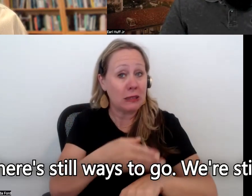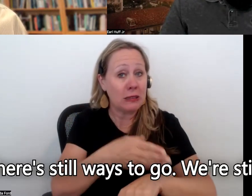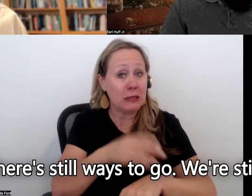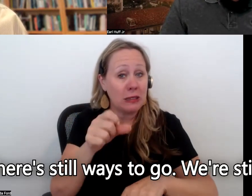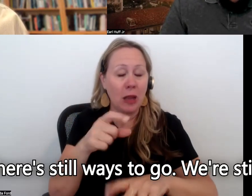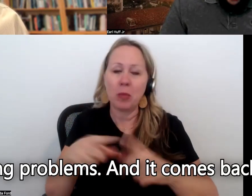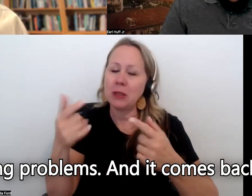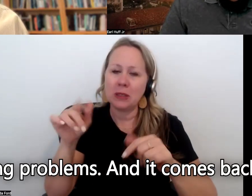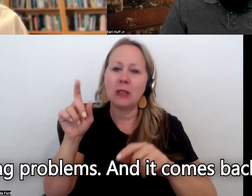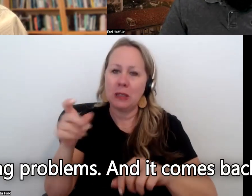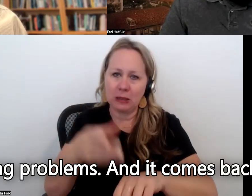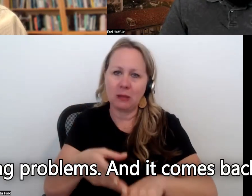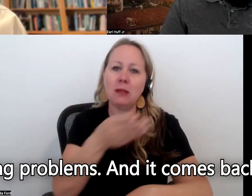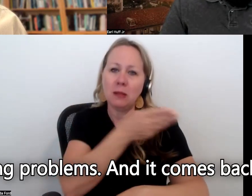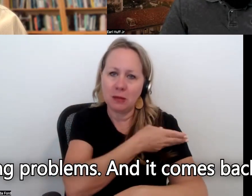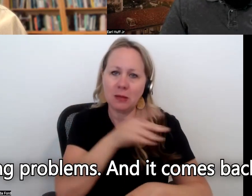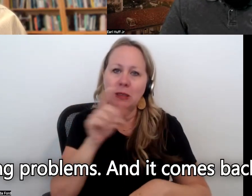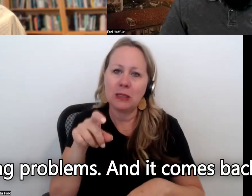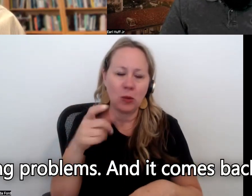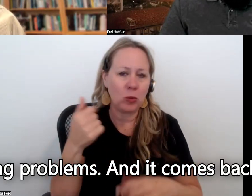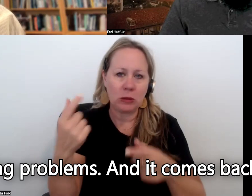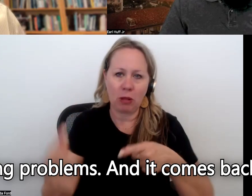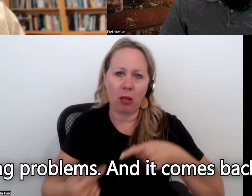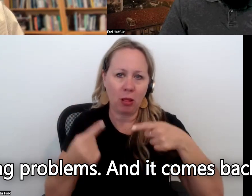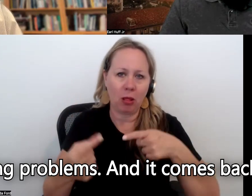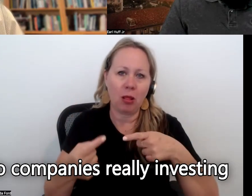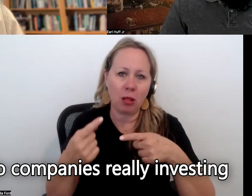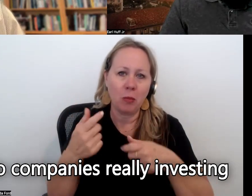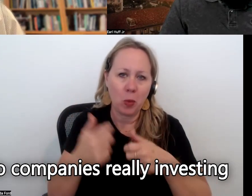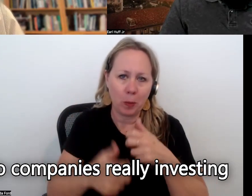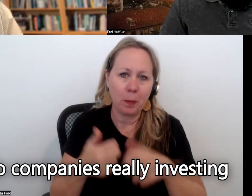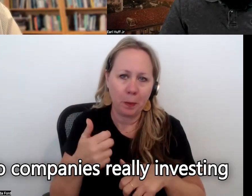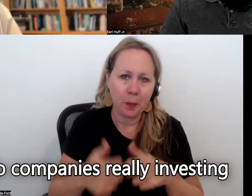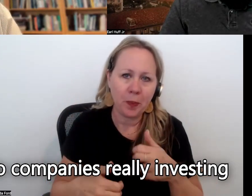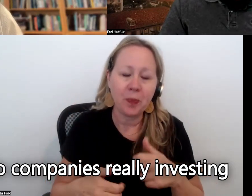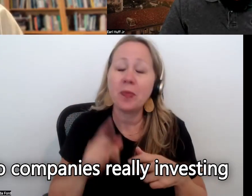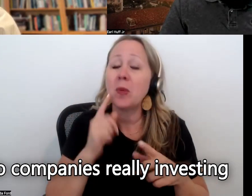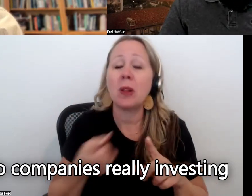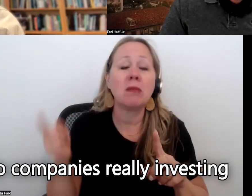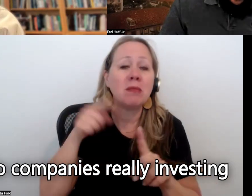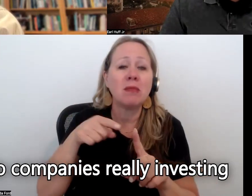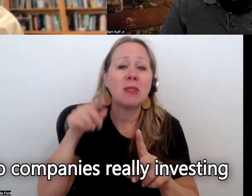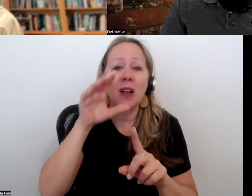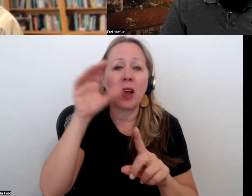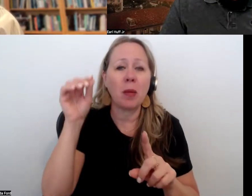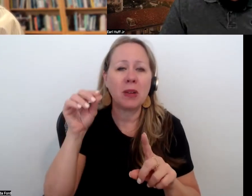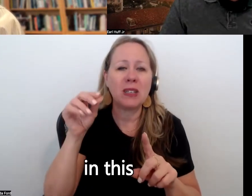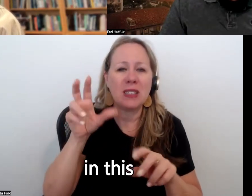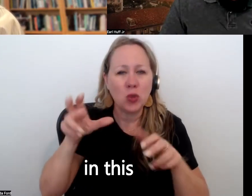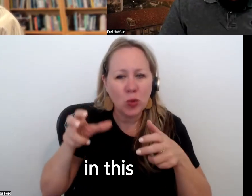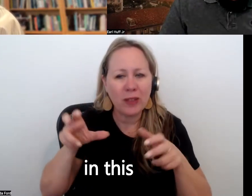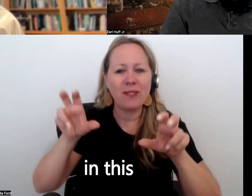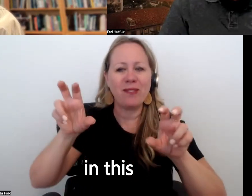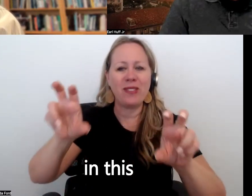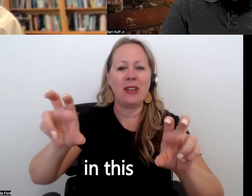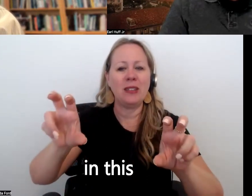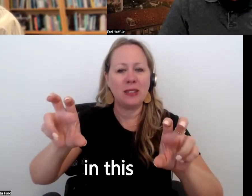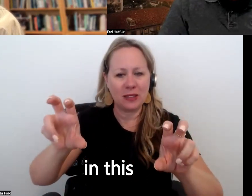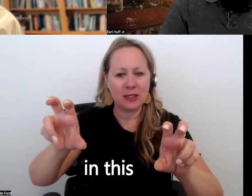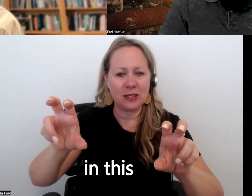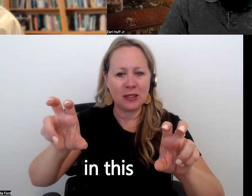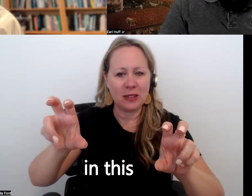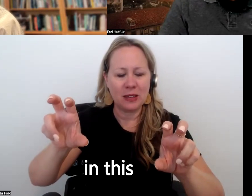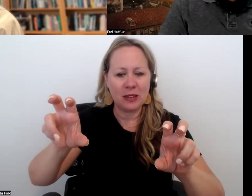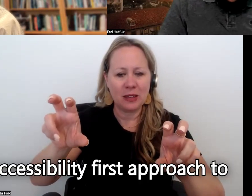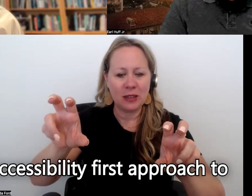to go. We're still having problems, Right. and it comes back to companies really investing in